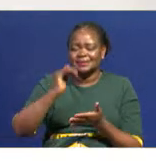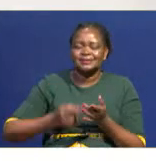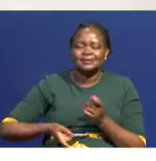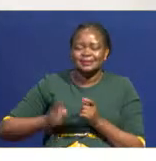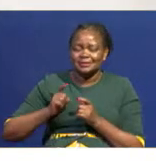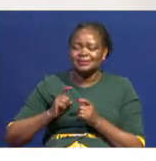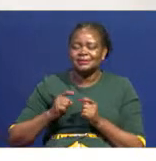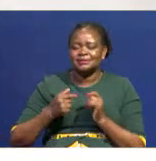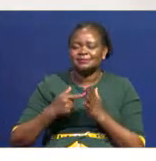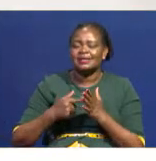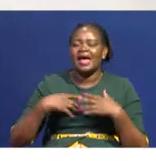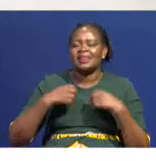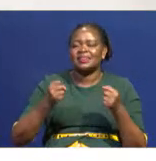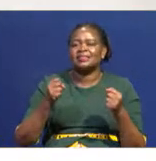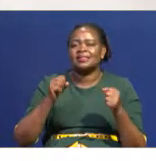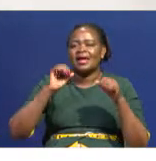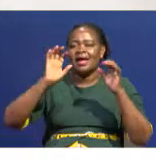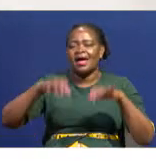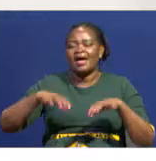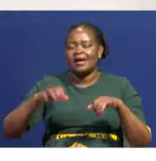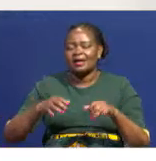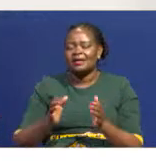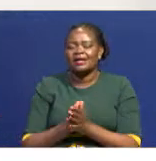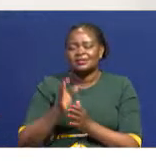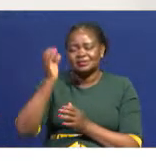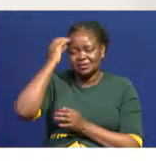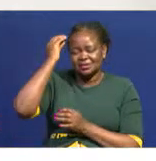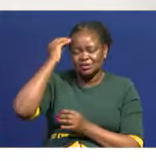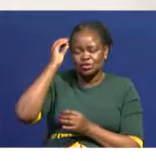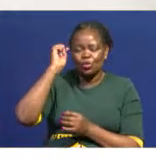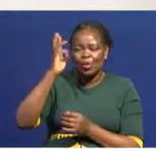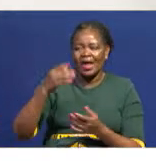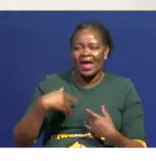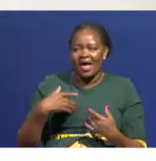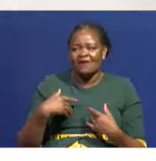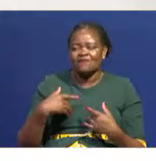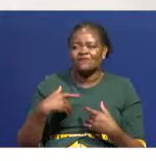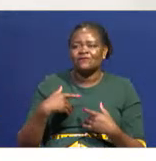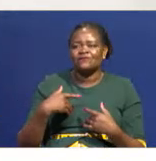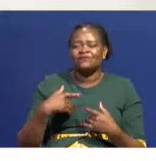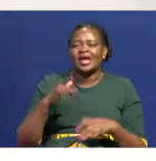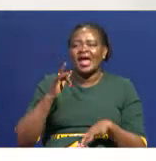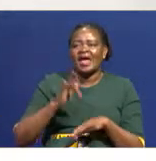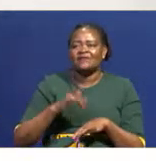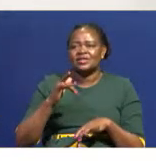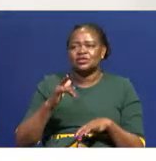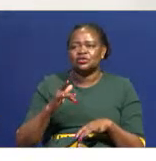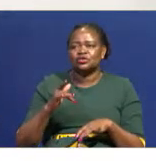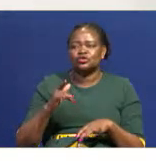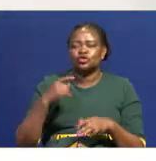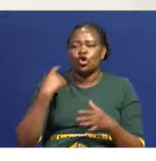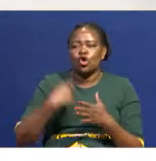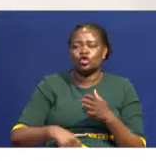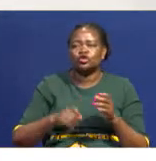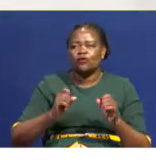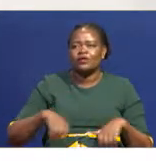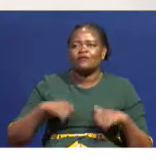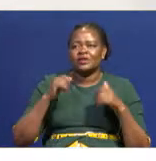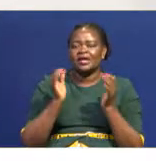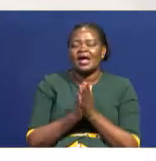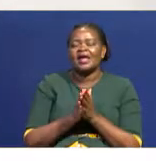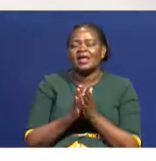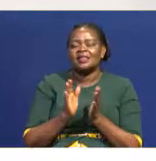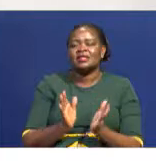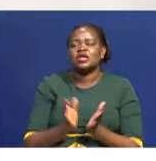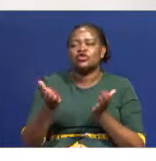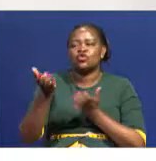sectors like health, agriculture and education will have an adverse effect on the cost of living and the